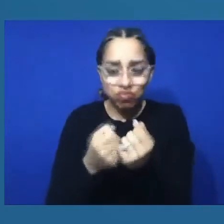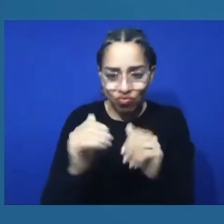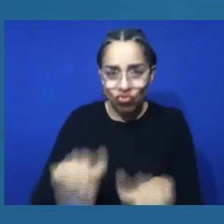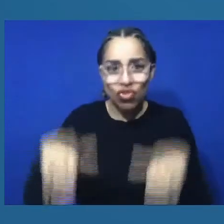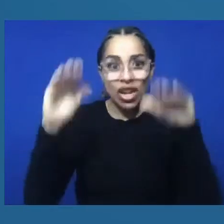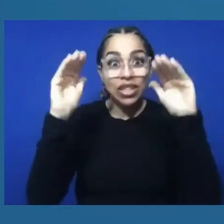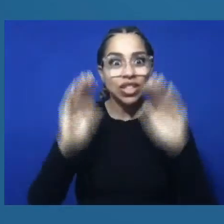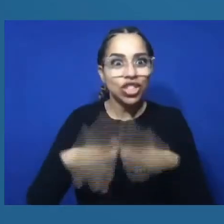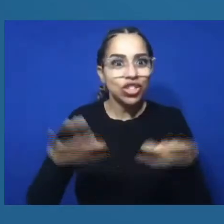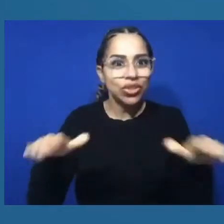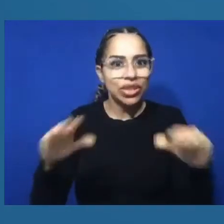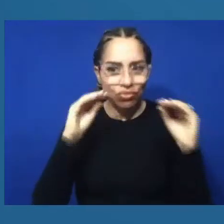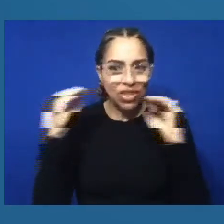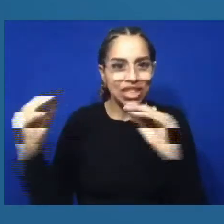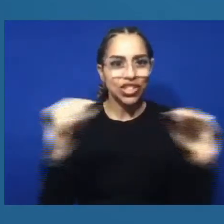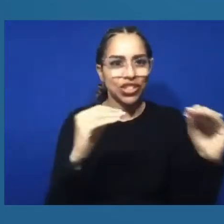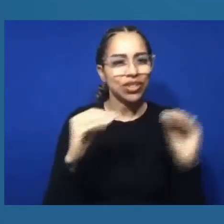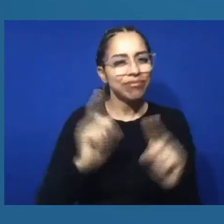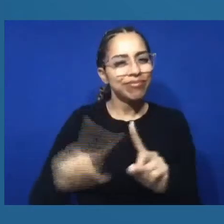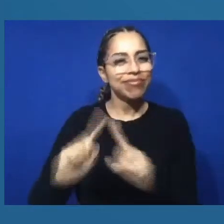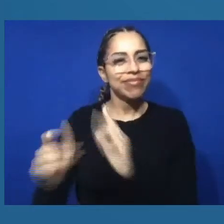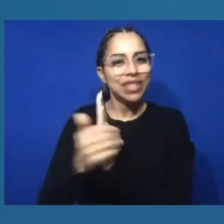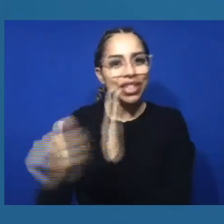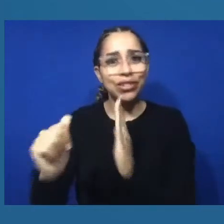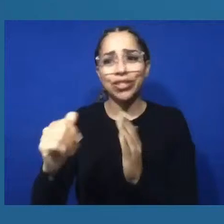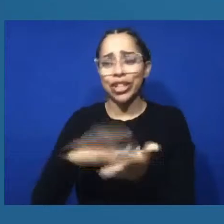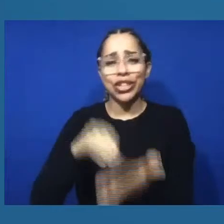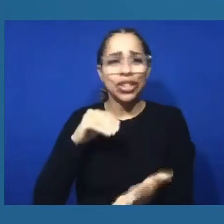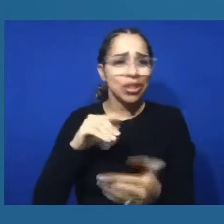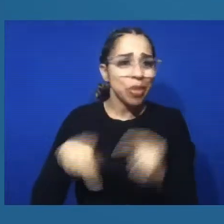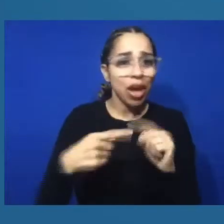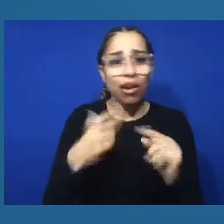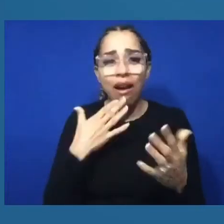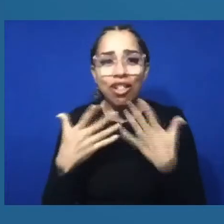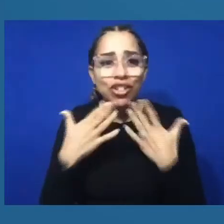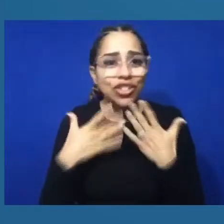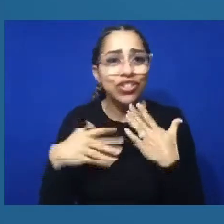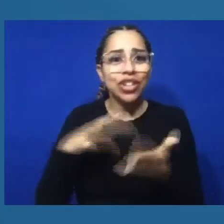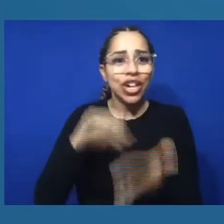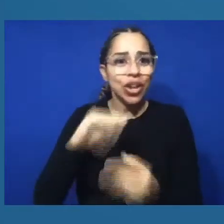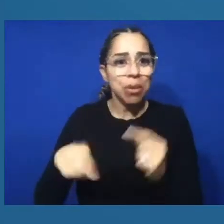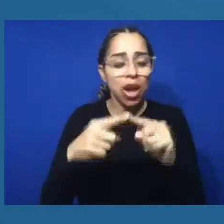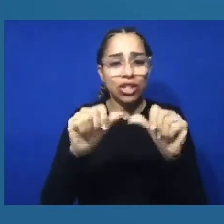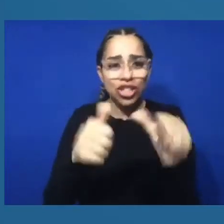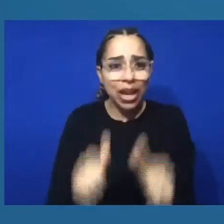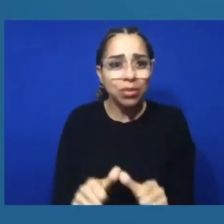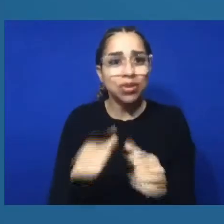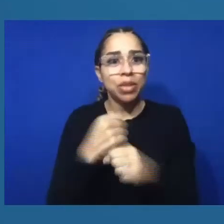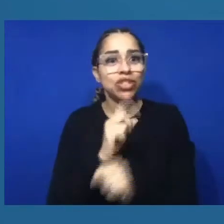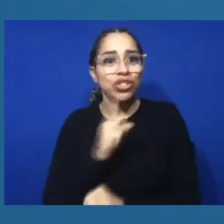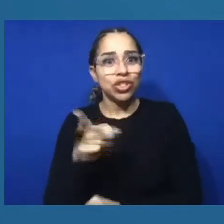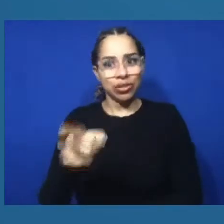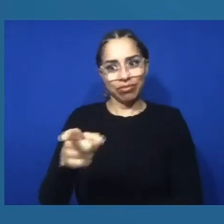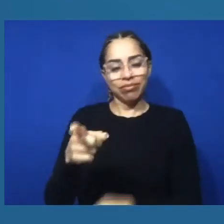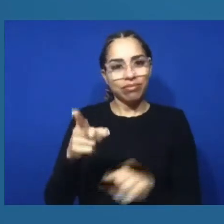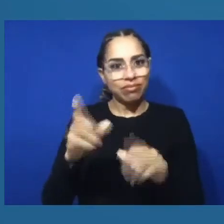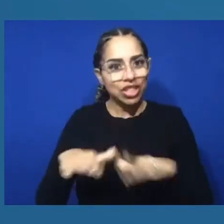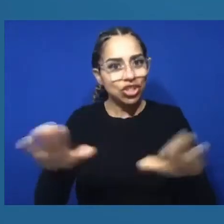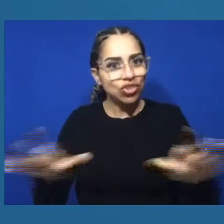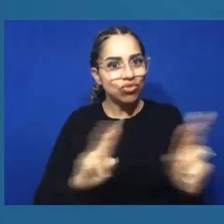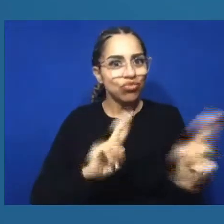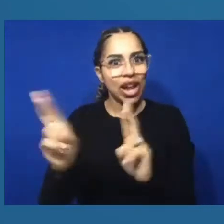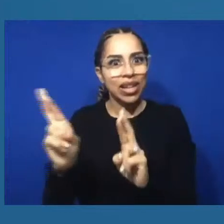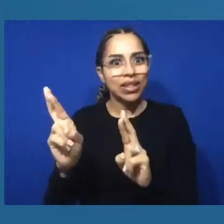skills, learning their colors and learning their shapes and preparing them so they're more successful when they do get to kindergarten, and